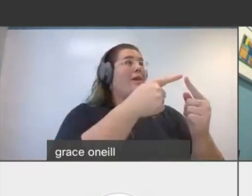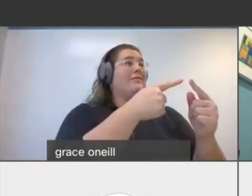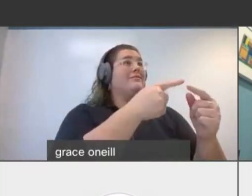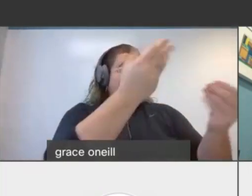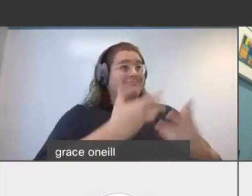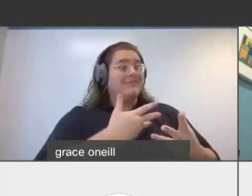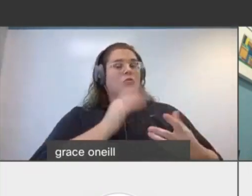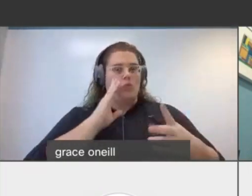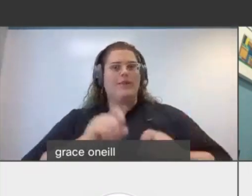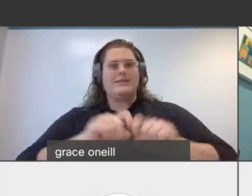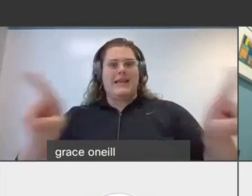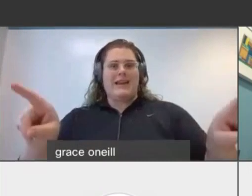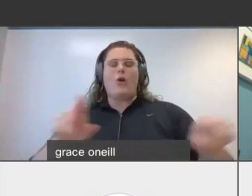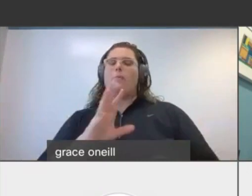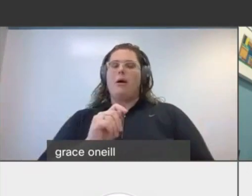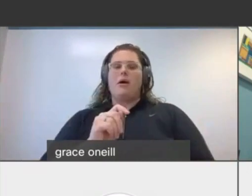aware of a specific